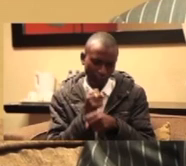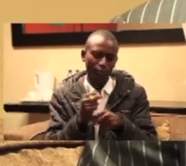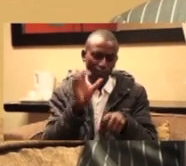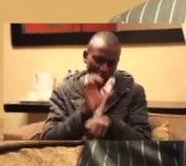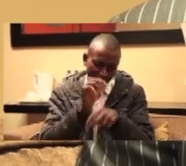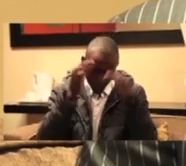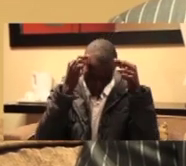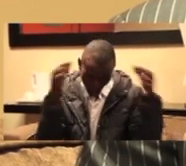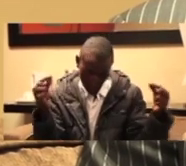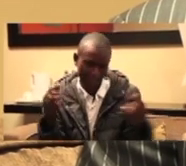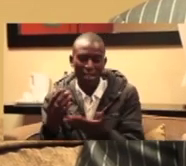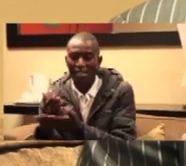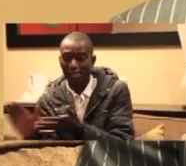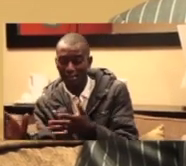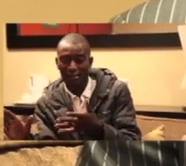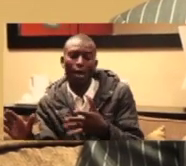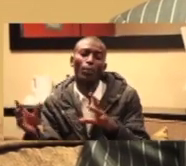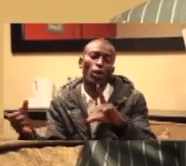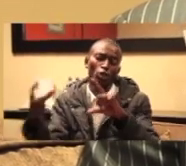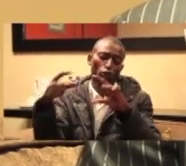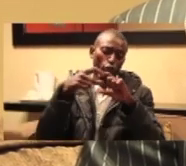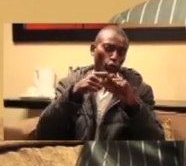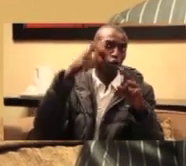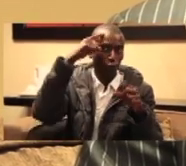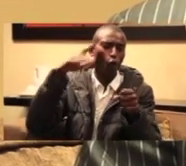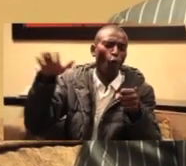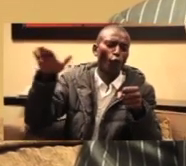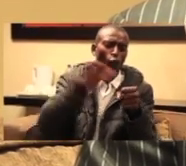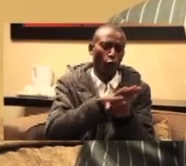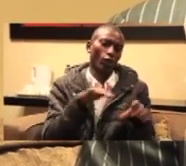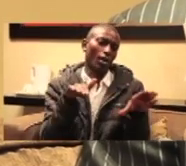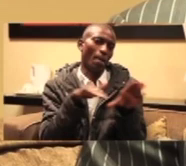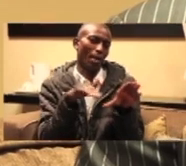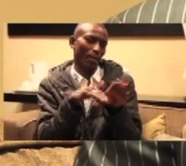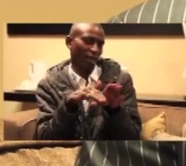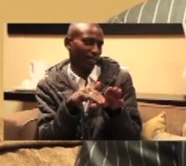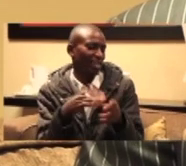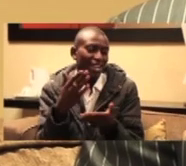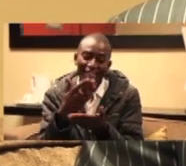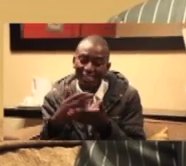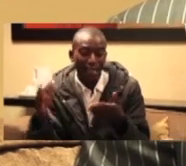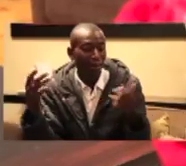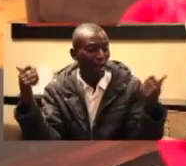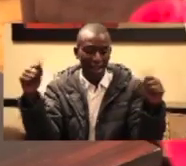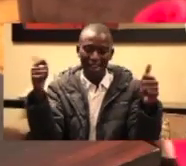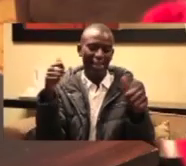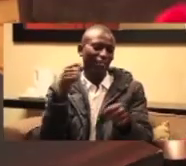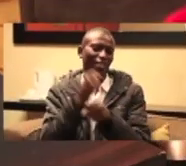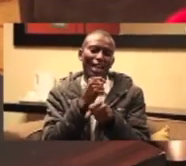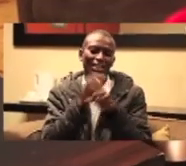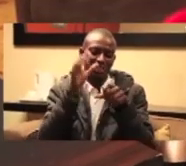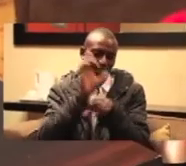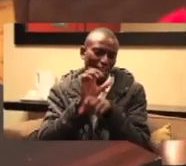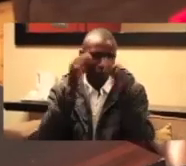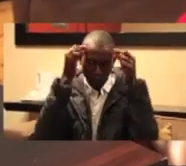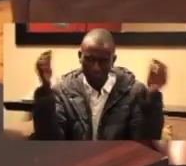a number of them were willing to become full members of a church in PCA Nyamashaki. However, they were saying they haven't done a church wedding. So we were meant